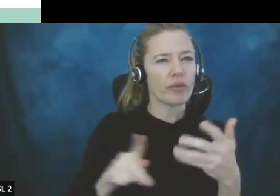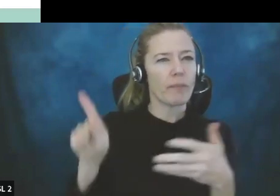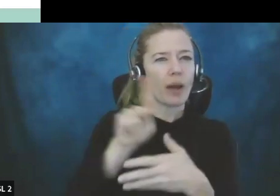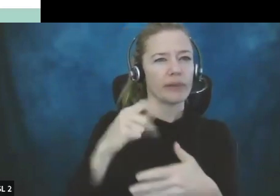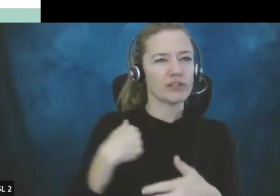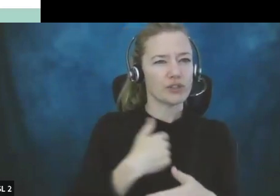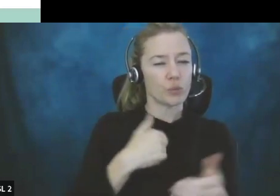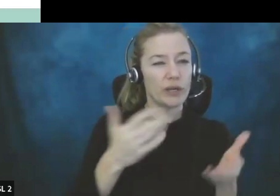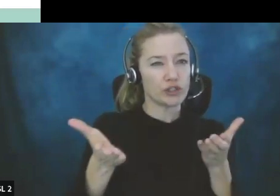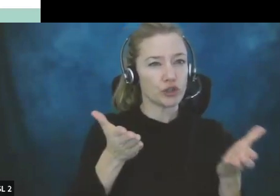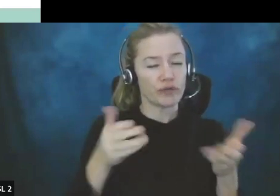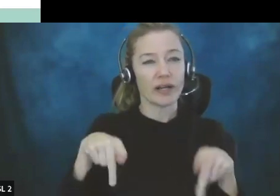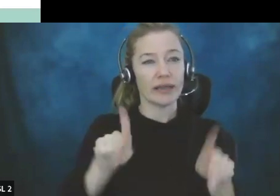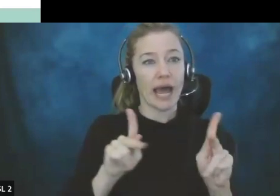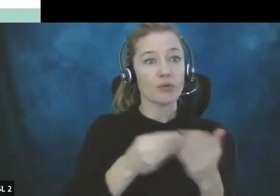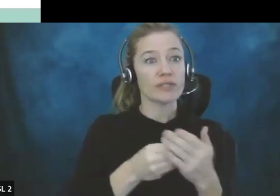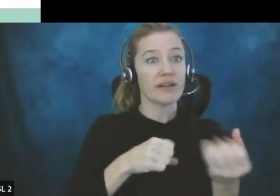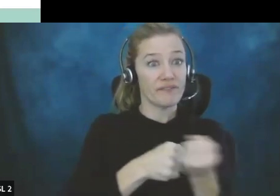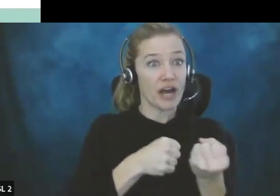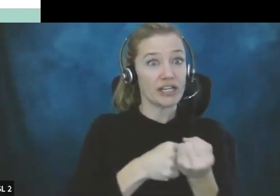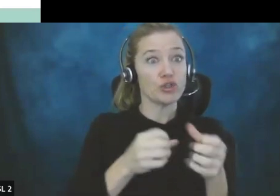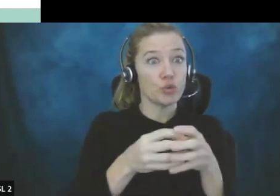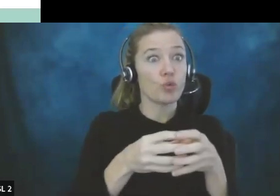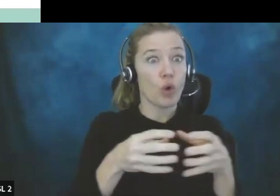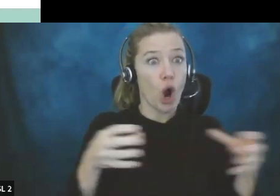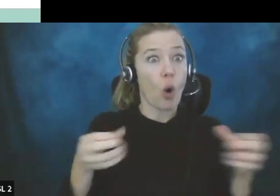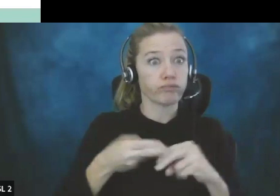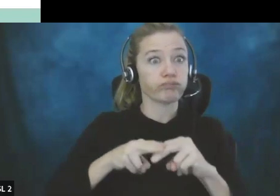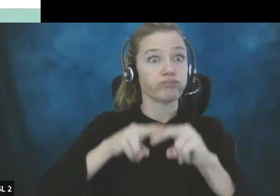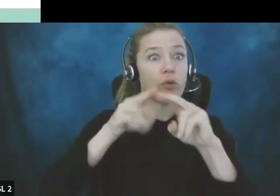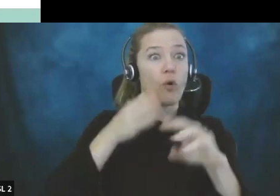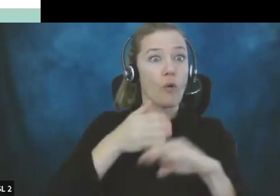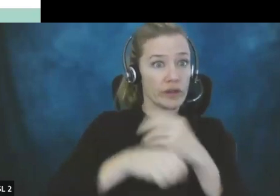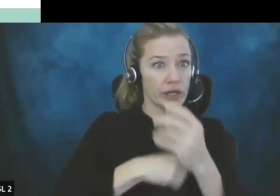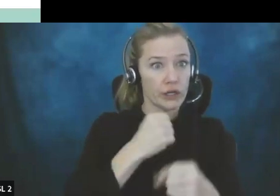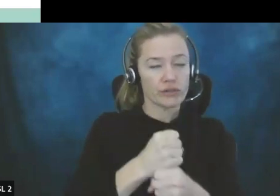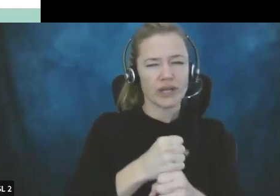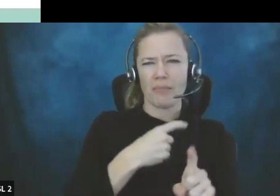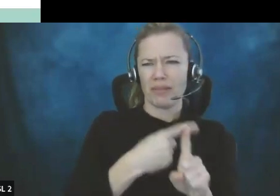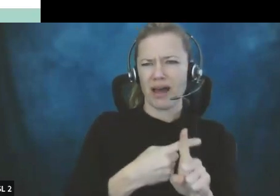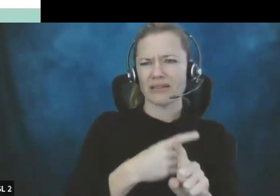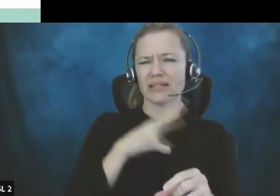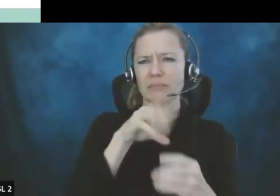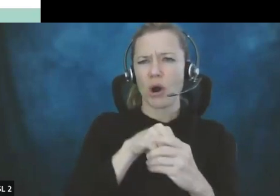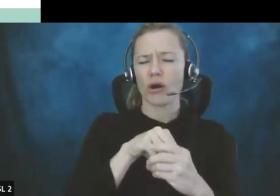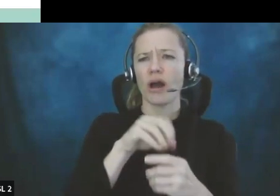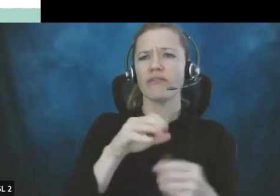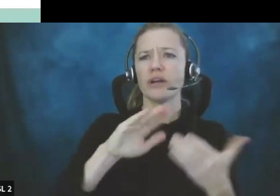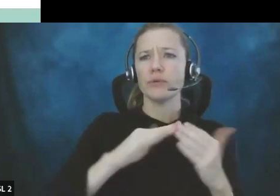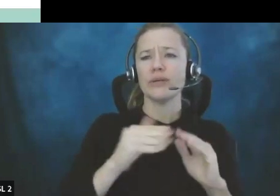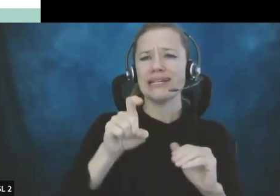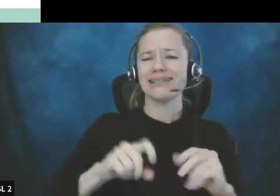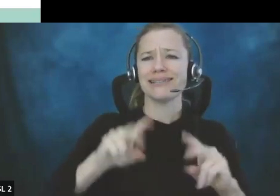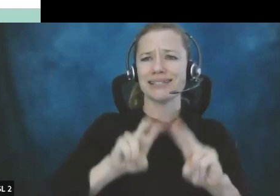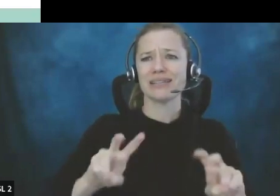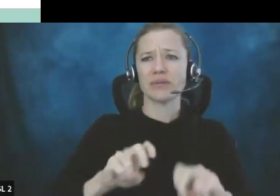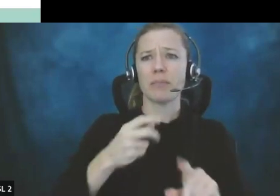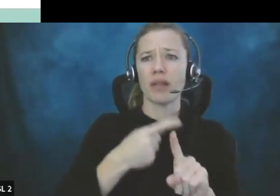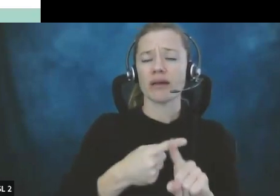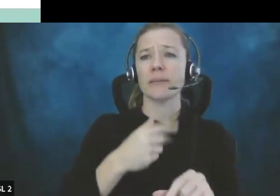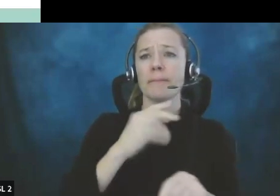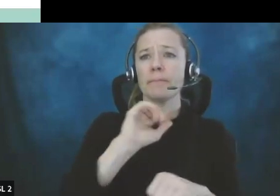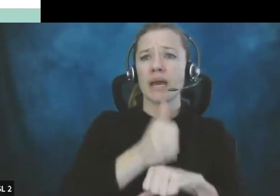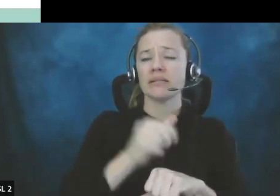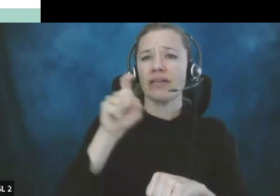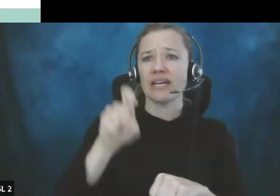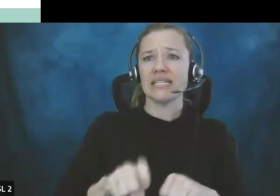specifically for the populations we serve, and allows that funding to grow over the years. It also is part of a community needs assessment, as well